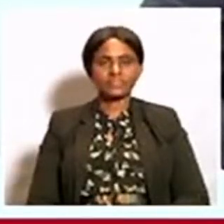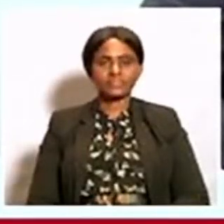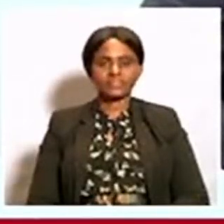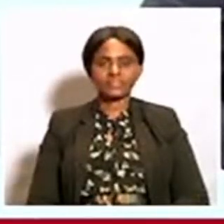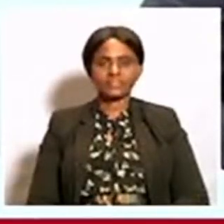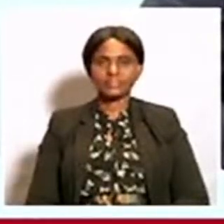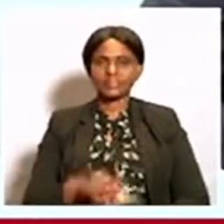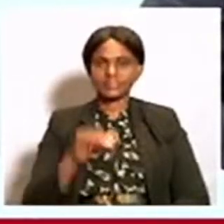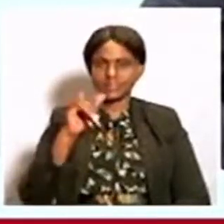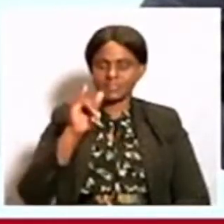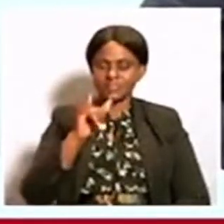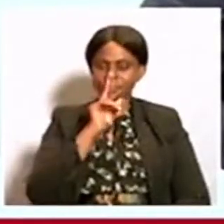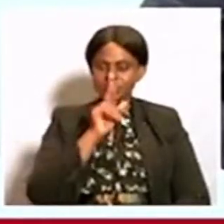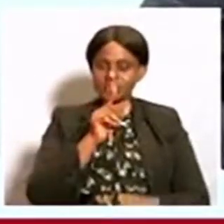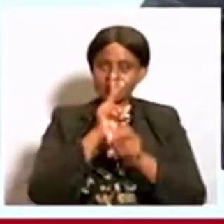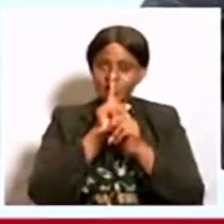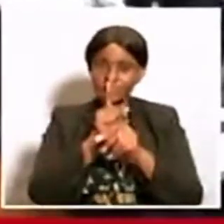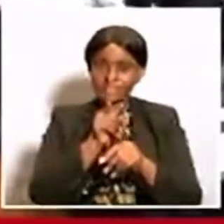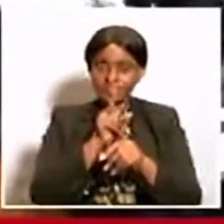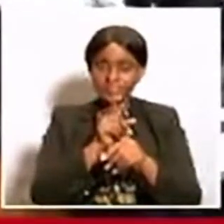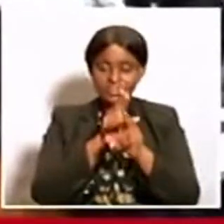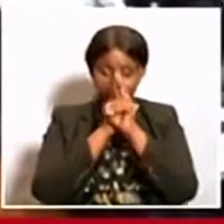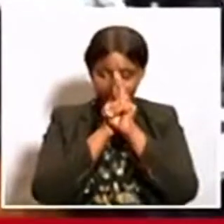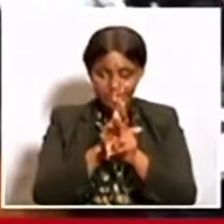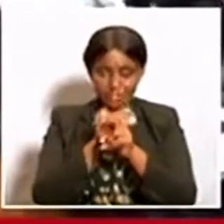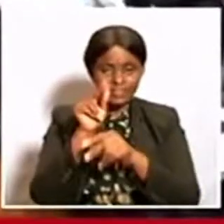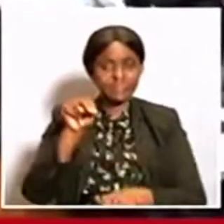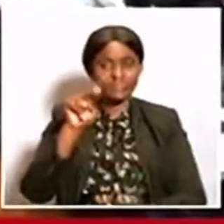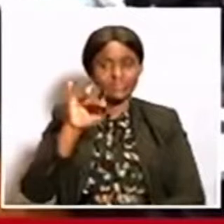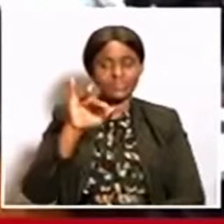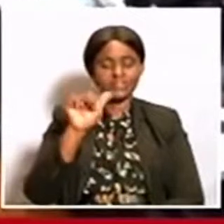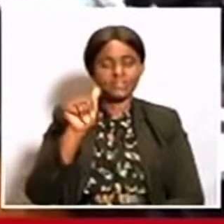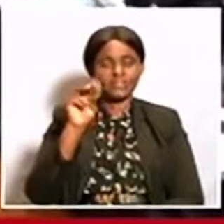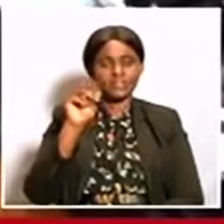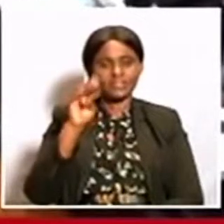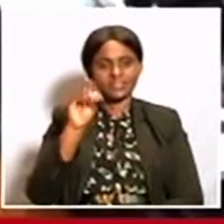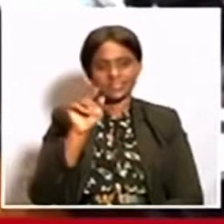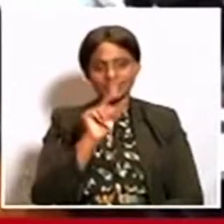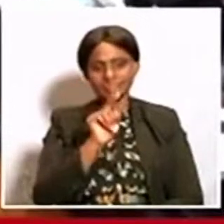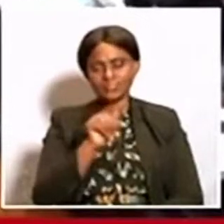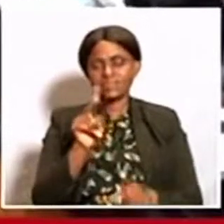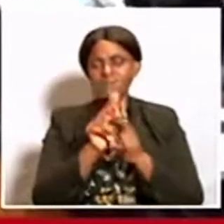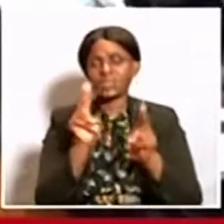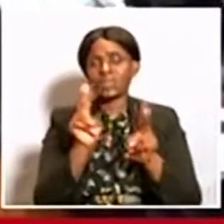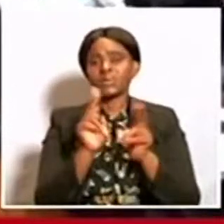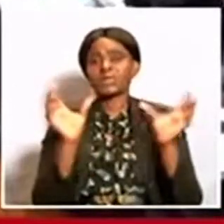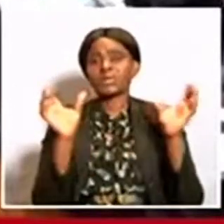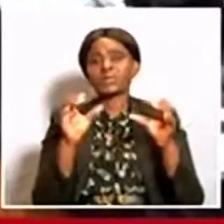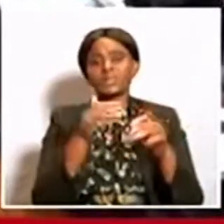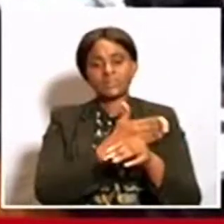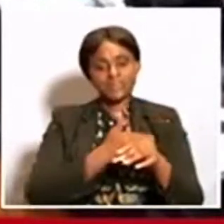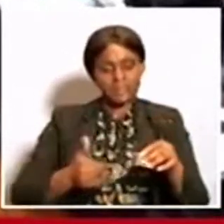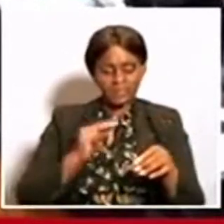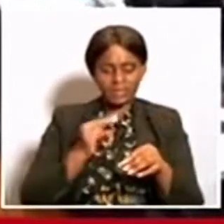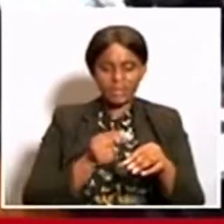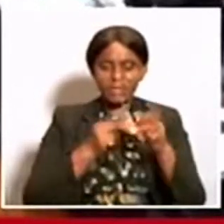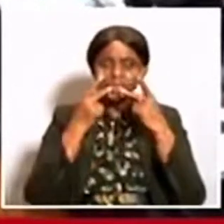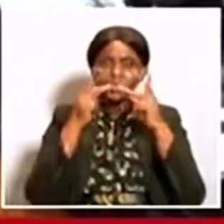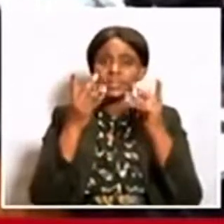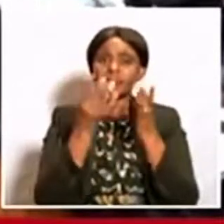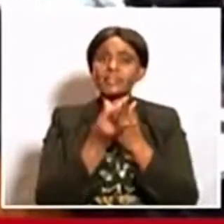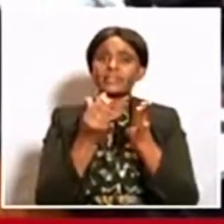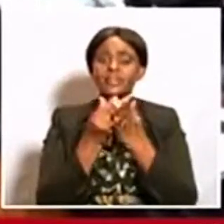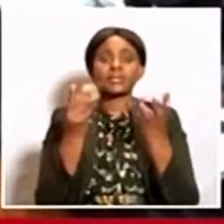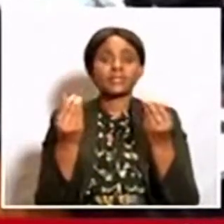you on the same. Yeah. Thank you, Chair. Carol. Chair, as you have said, this is a very serious committee, and we are dealing with public resources.